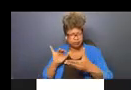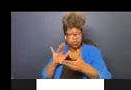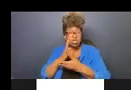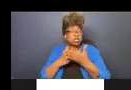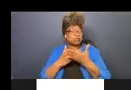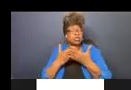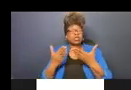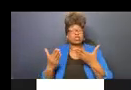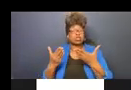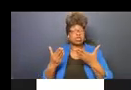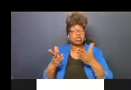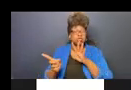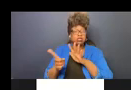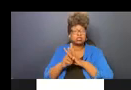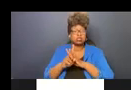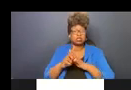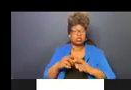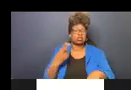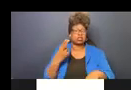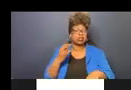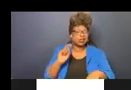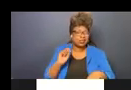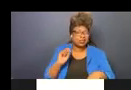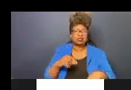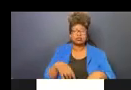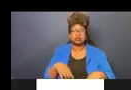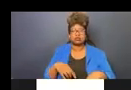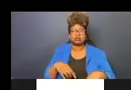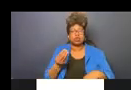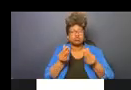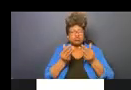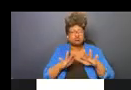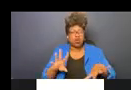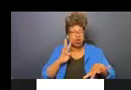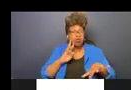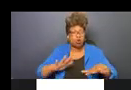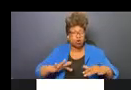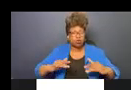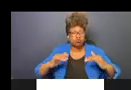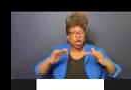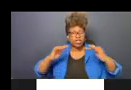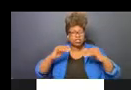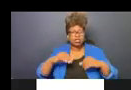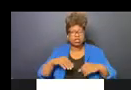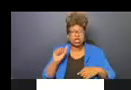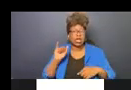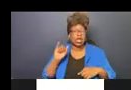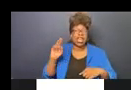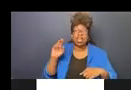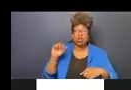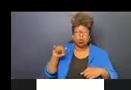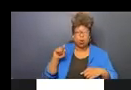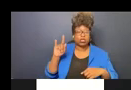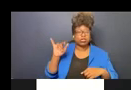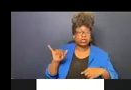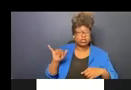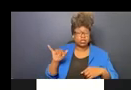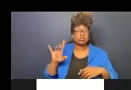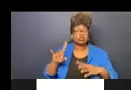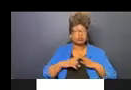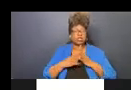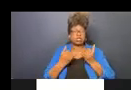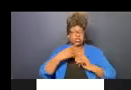top are heat and groundwater rise. We've had a lot of feedback about concerns about air quality. And so beginning this